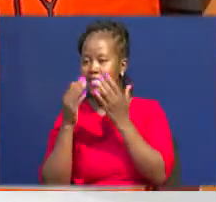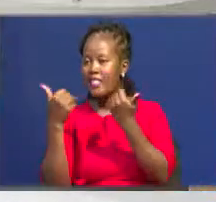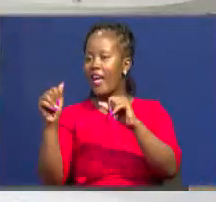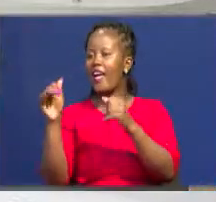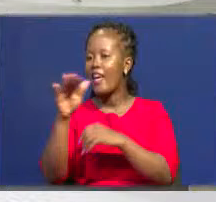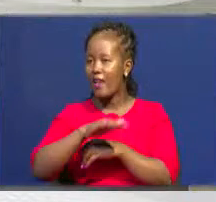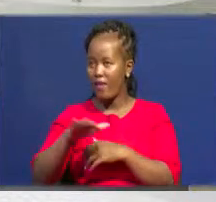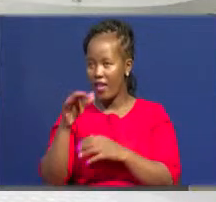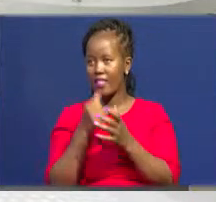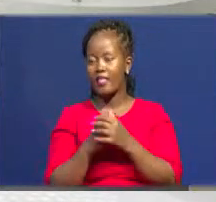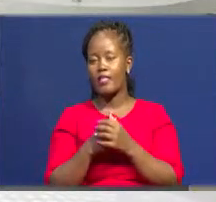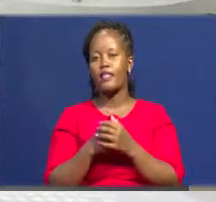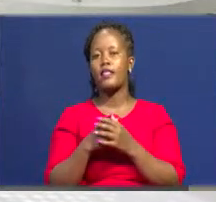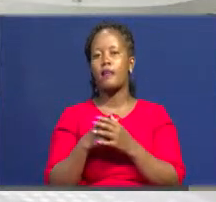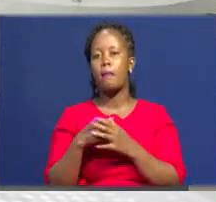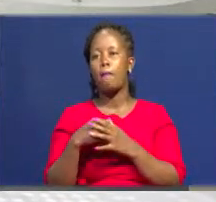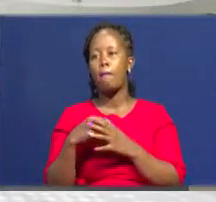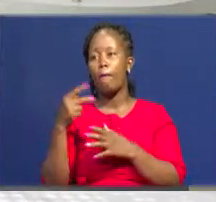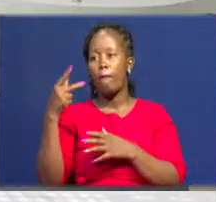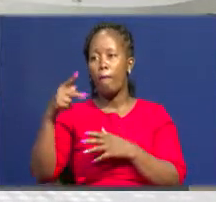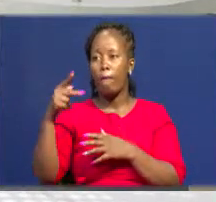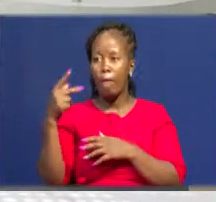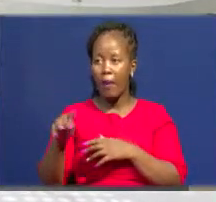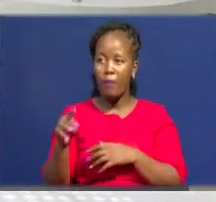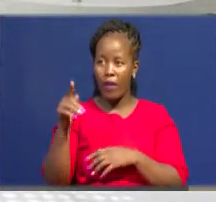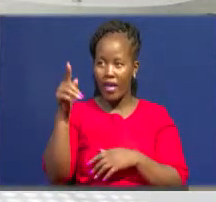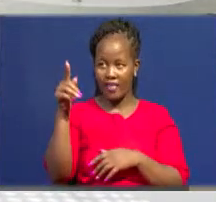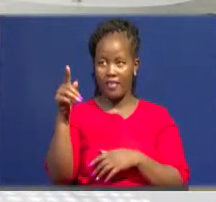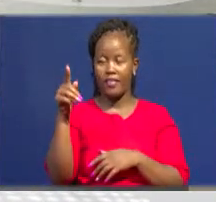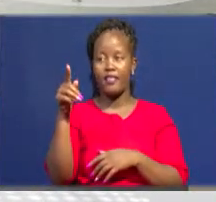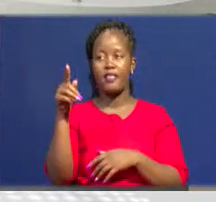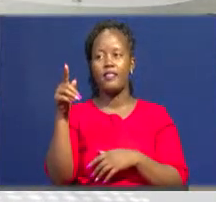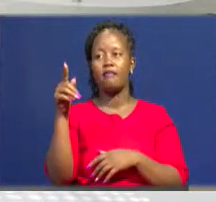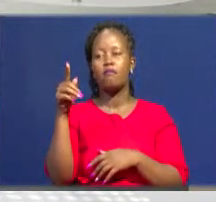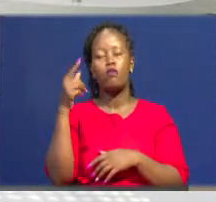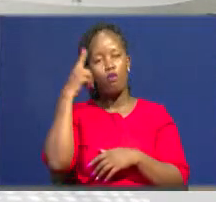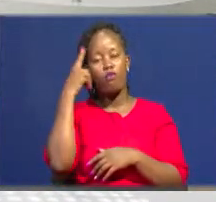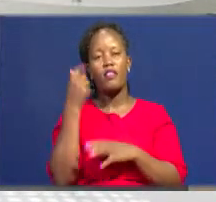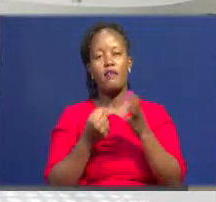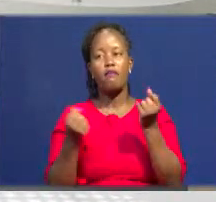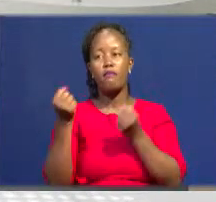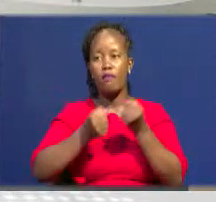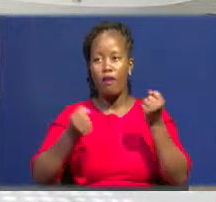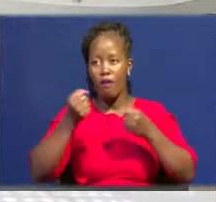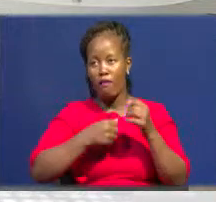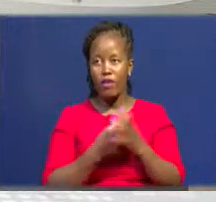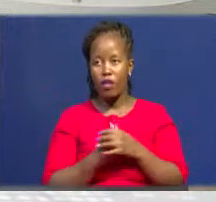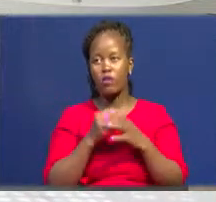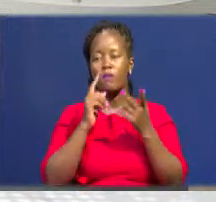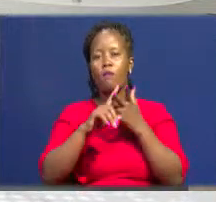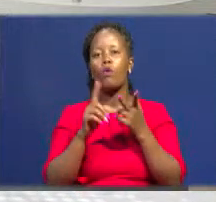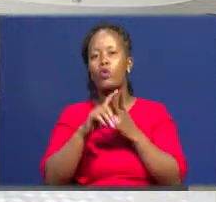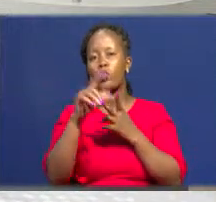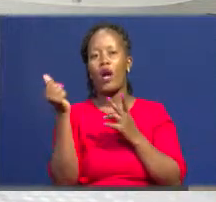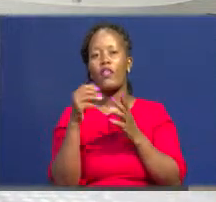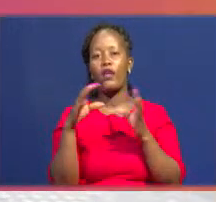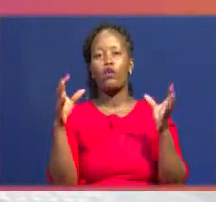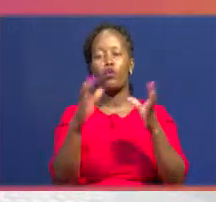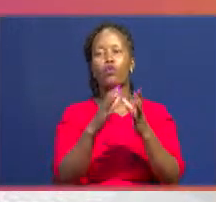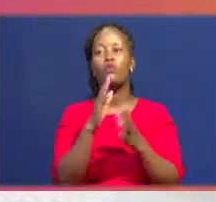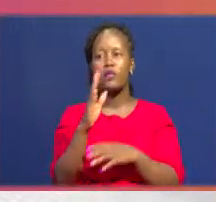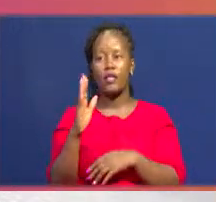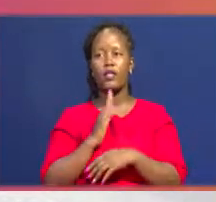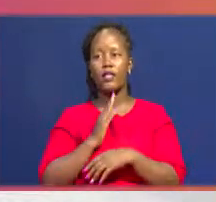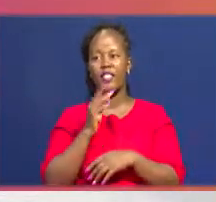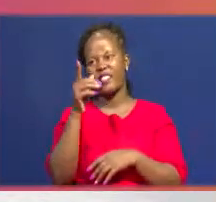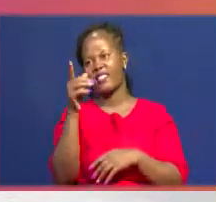then the purple one, that is the hybrid electric vehicle, yes. Quarantine marshal. So if you see one around there, you can